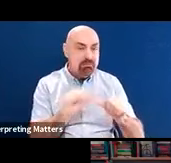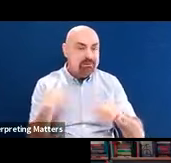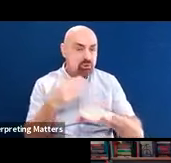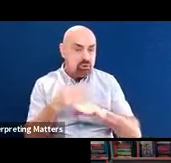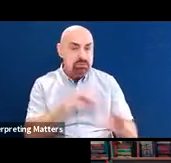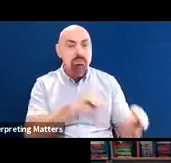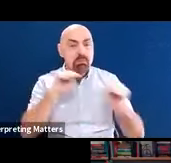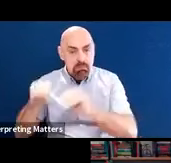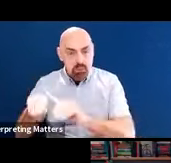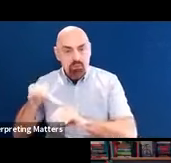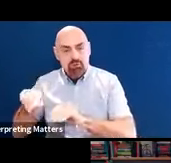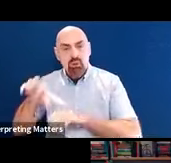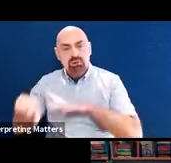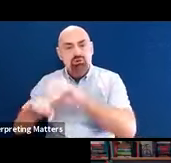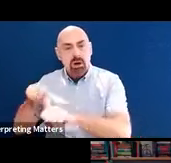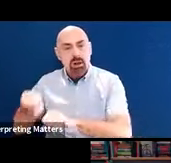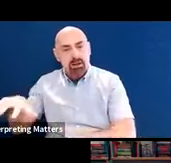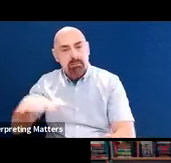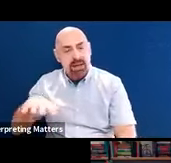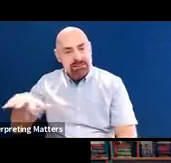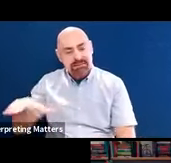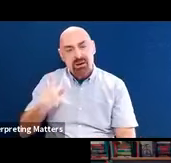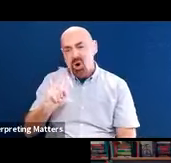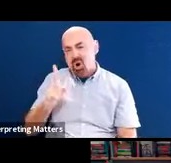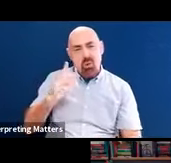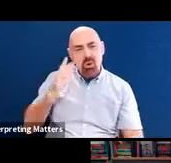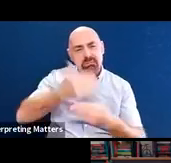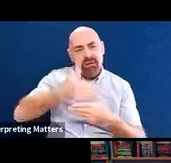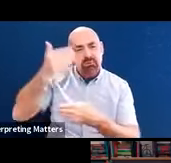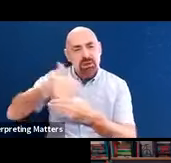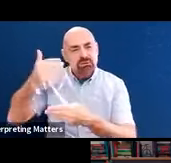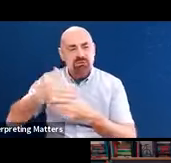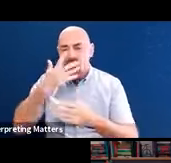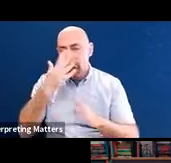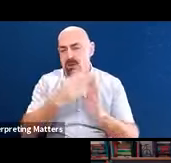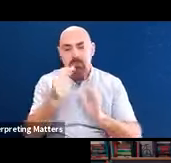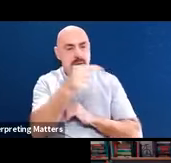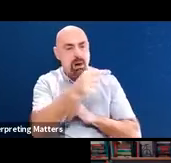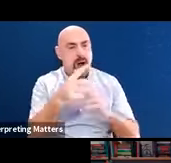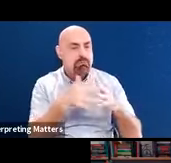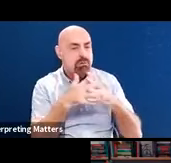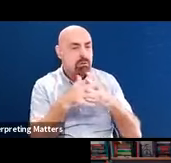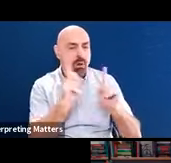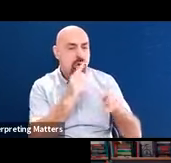places? And what are the main barriers in the context of the US? Tom, over to you.